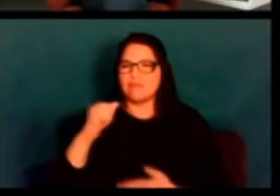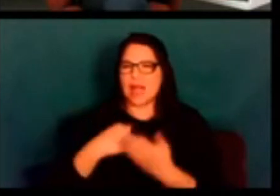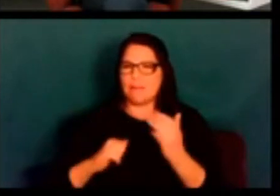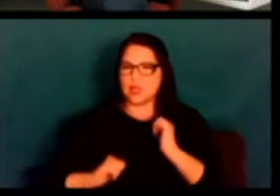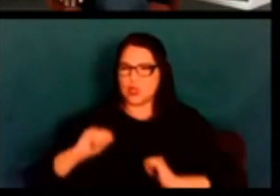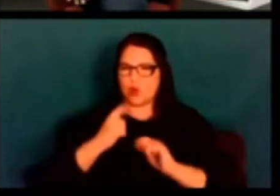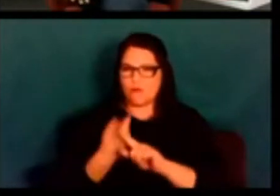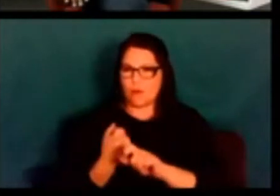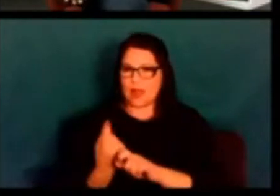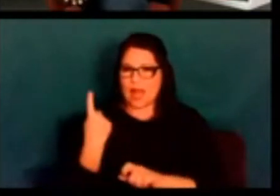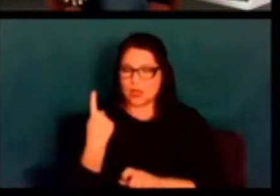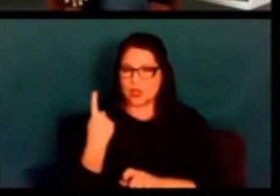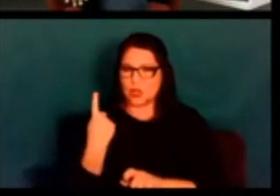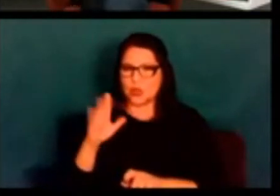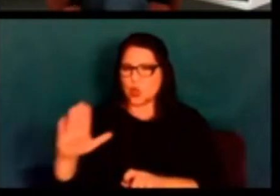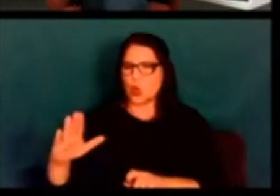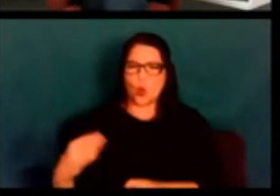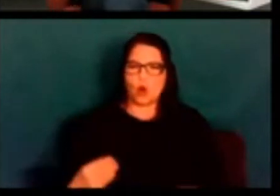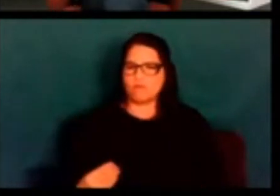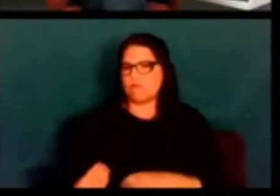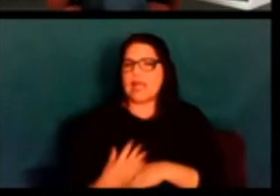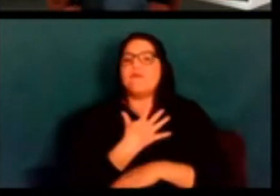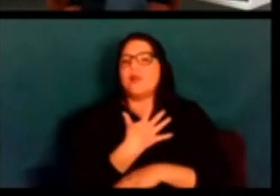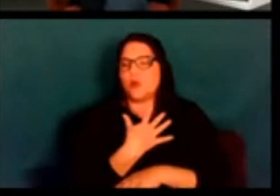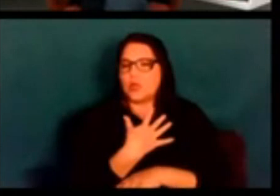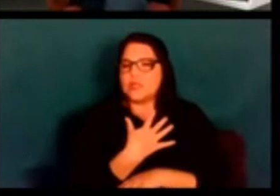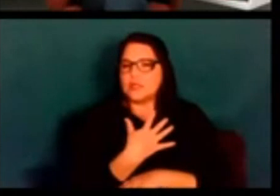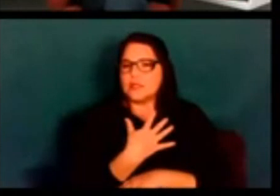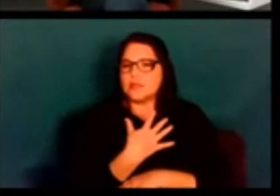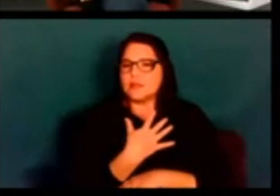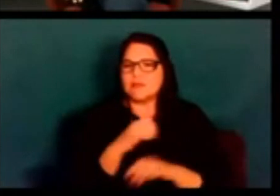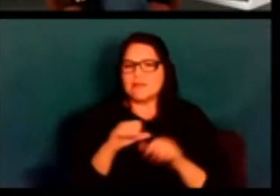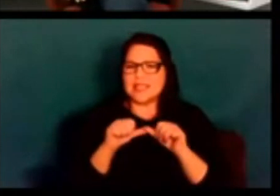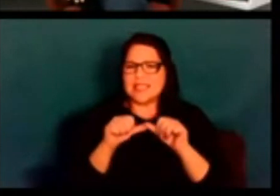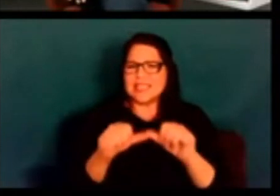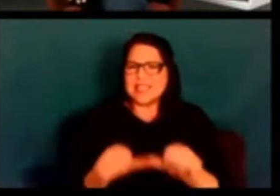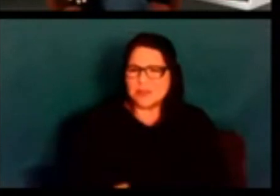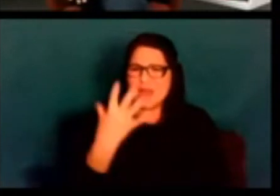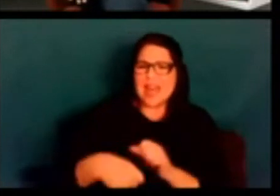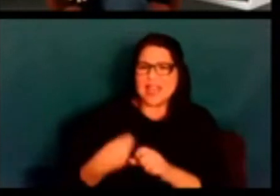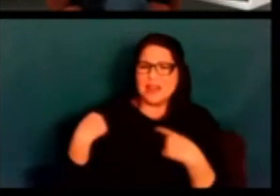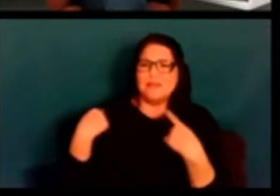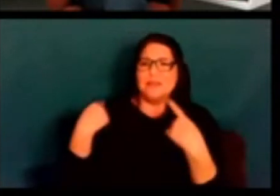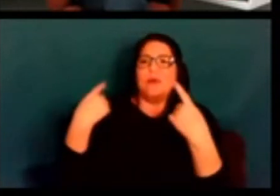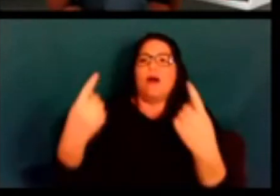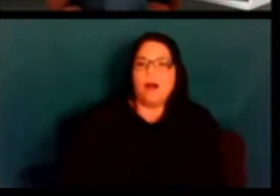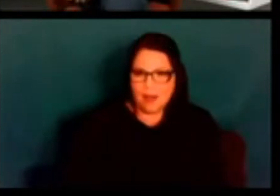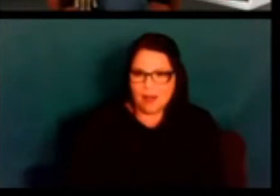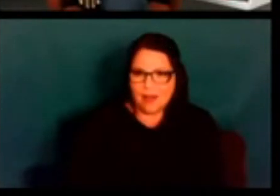this continued influence has been there nonstop for all of these years.